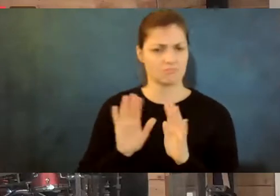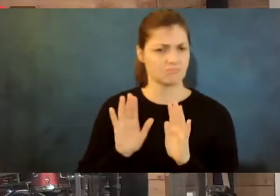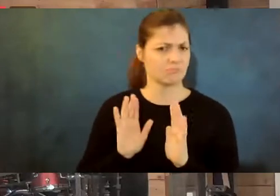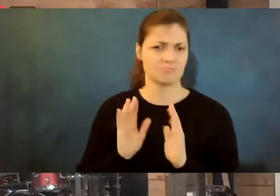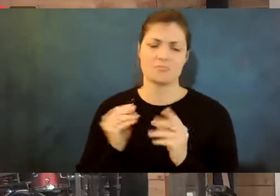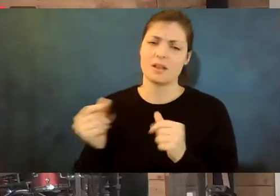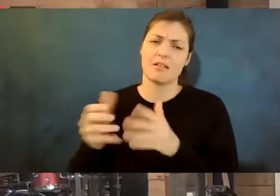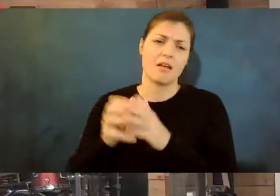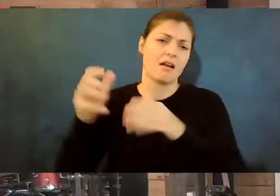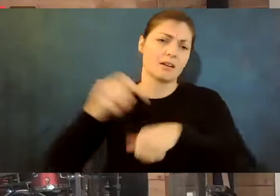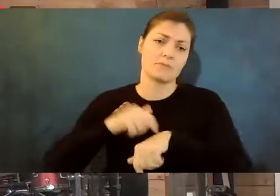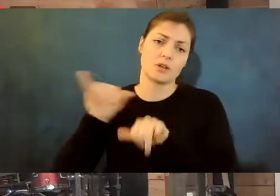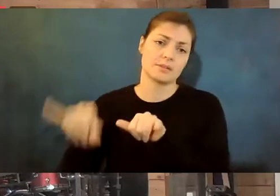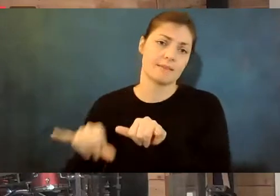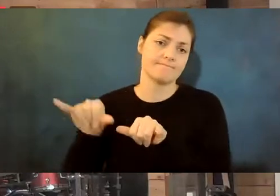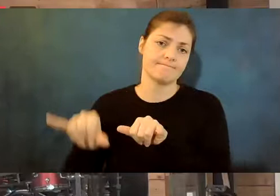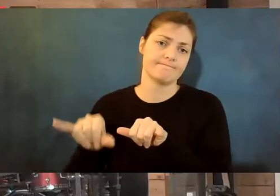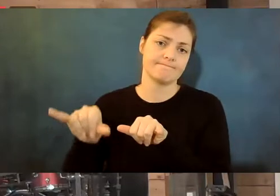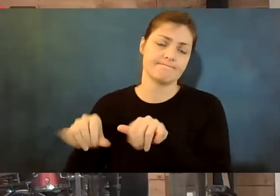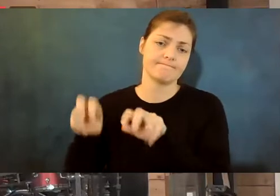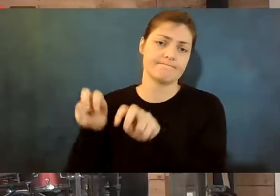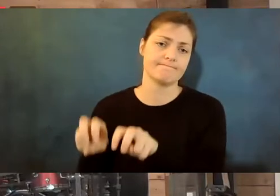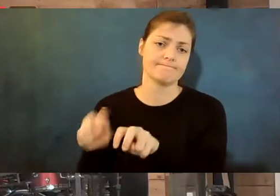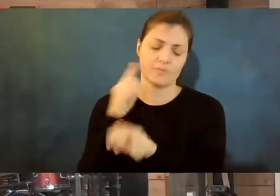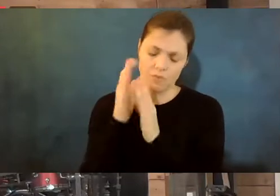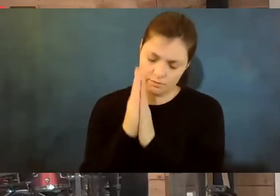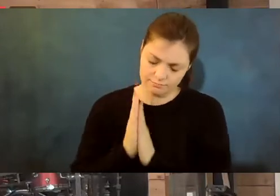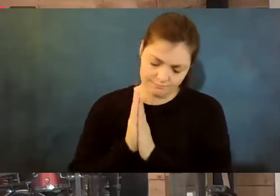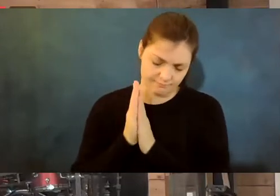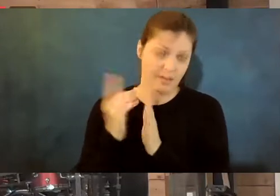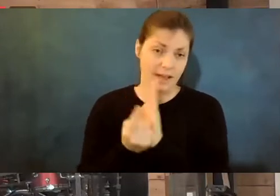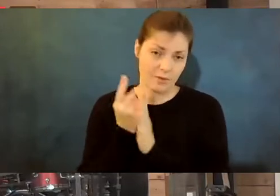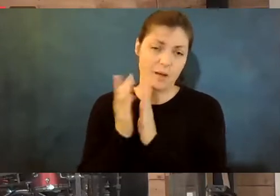bunch of time, so I just stayed there. And for about an hour, I prayed,